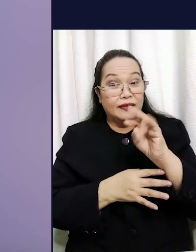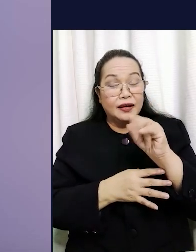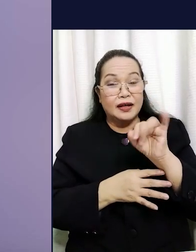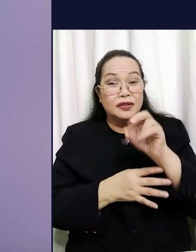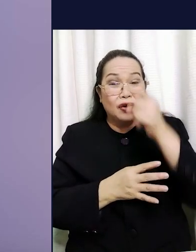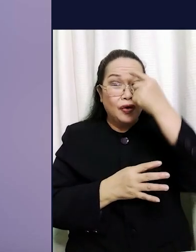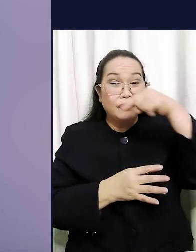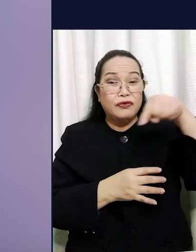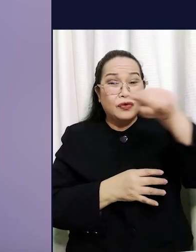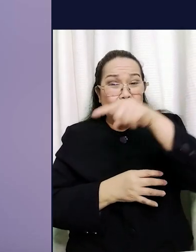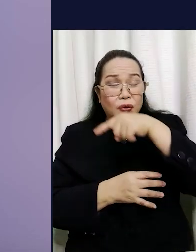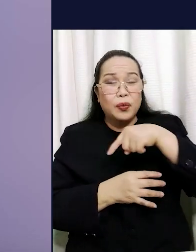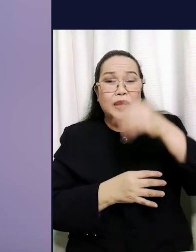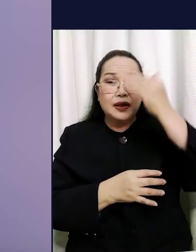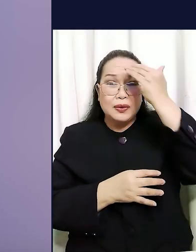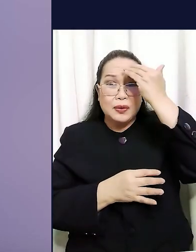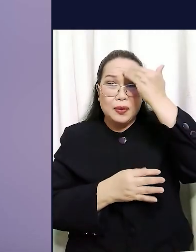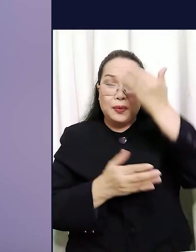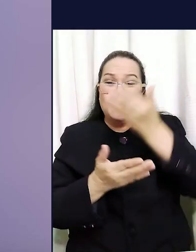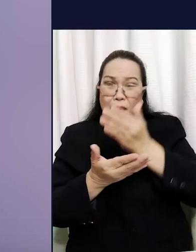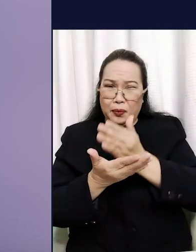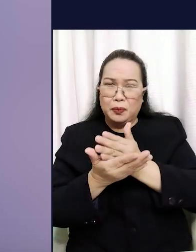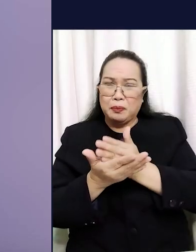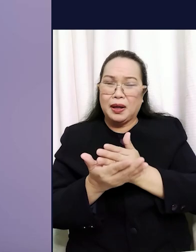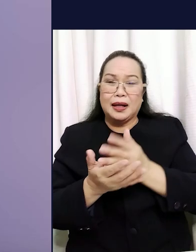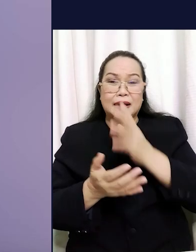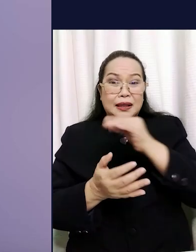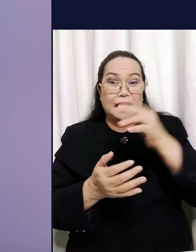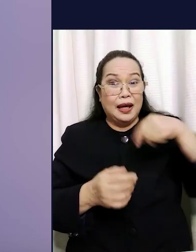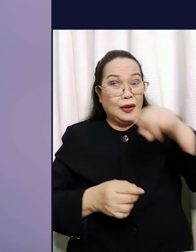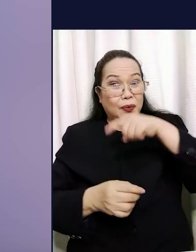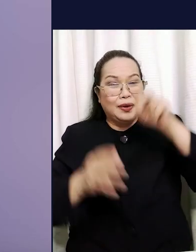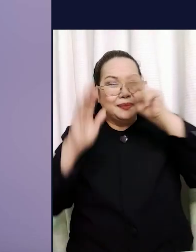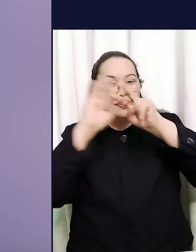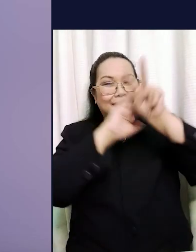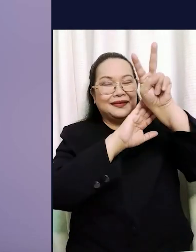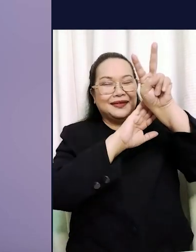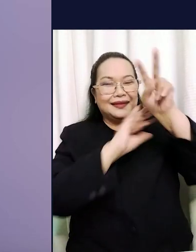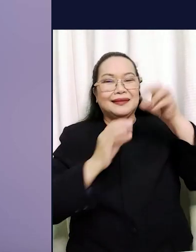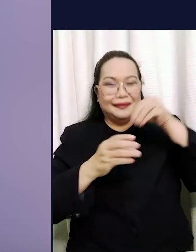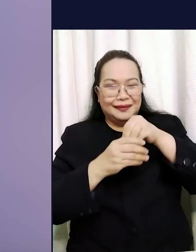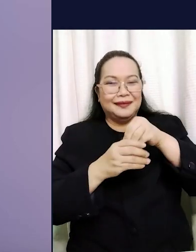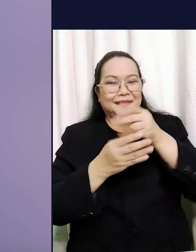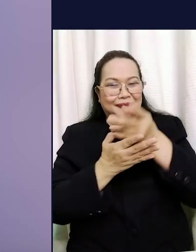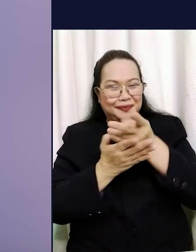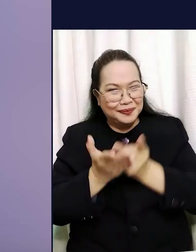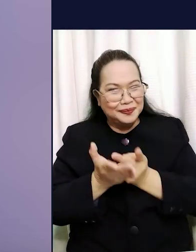we know in part and we prophesy in part.